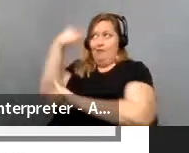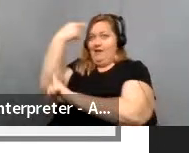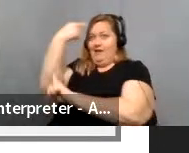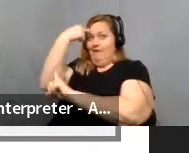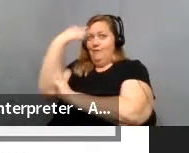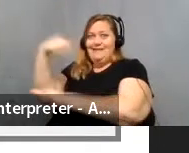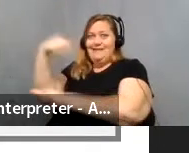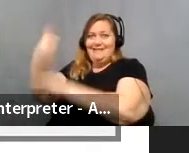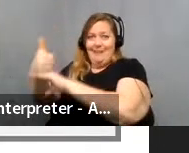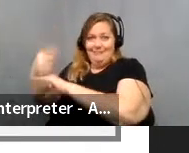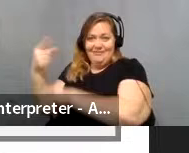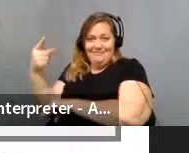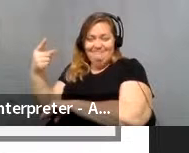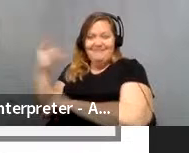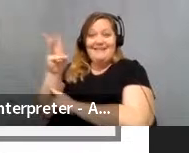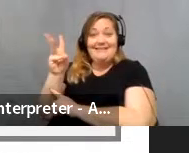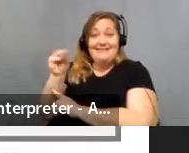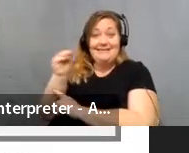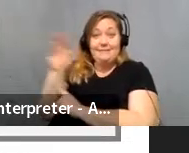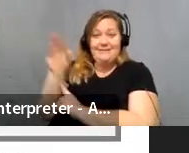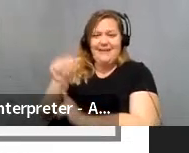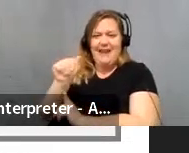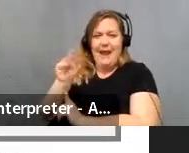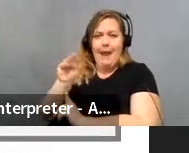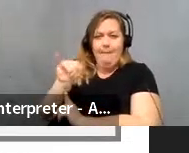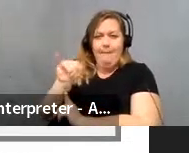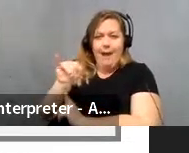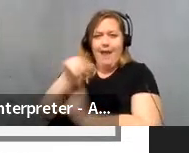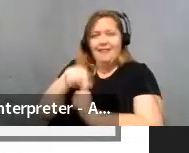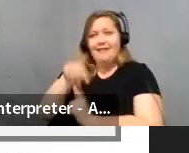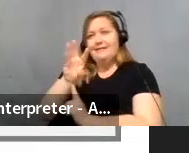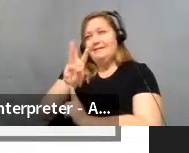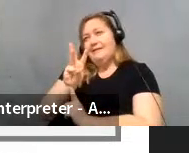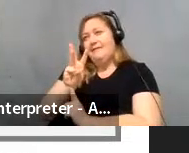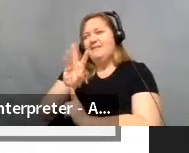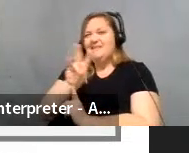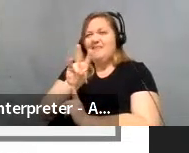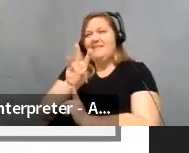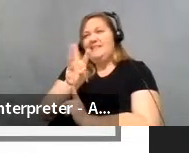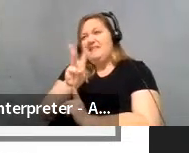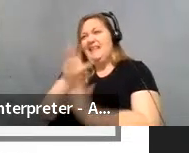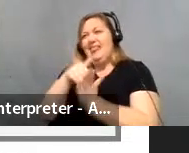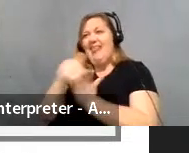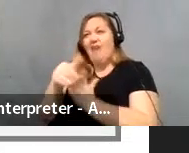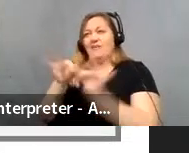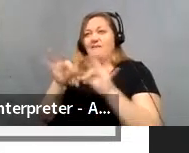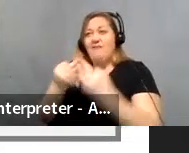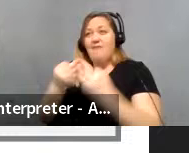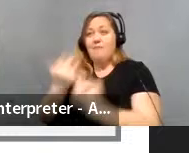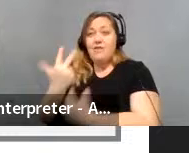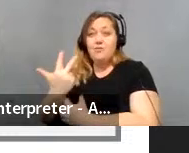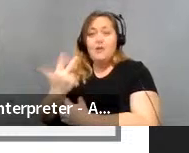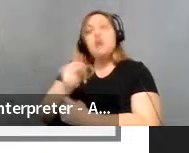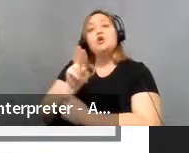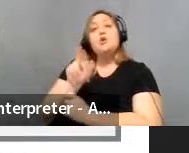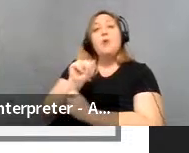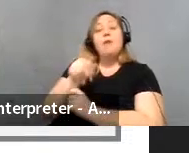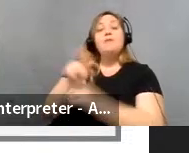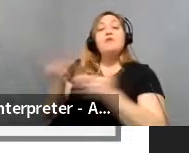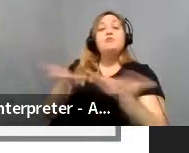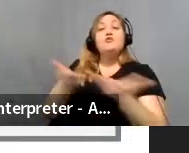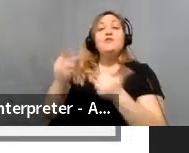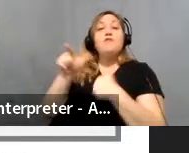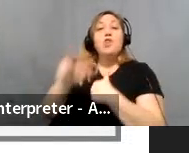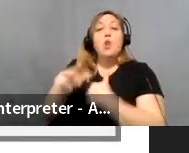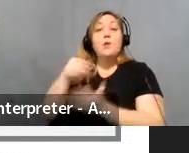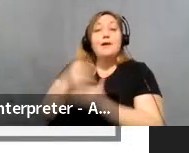At 60% AMI, which is about $76,000 for a family of three, UAP will serve lower income